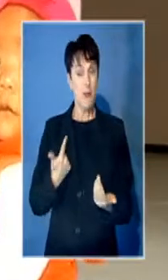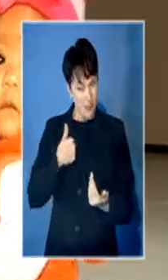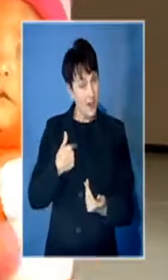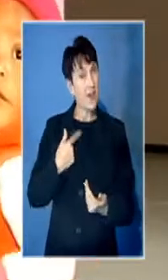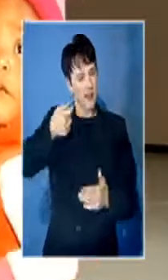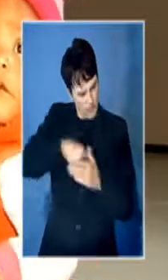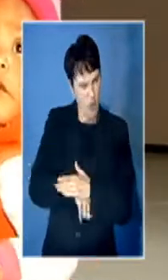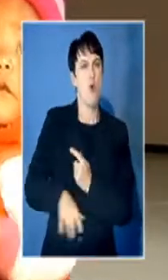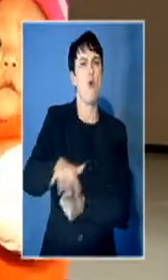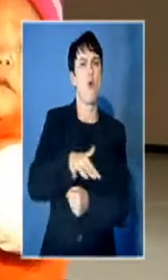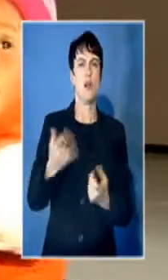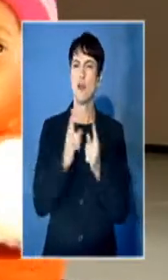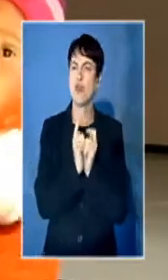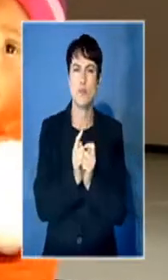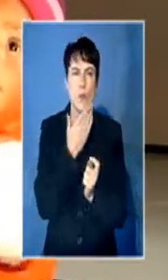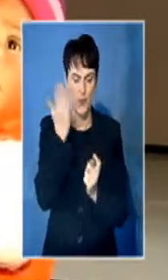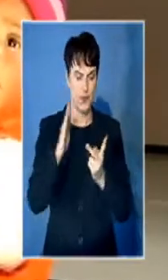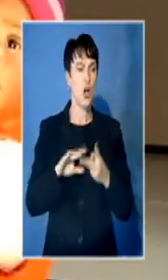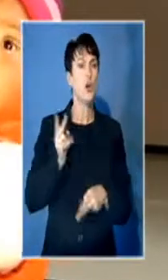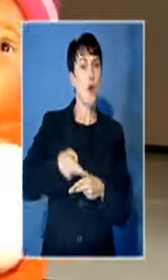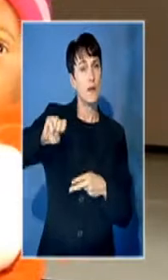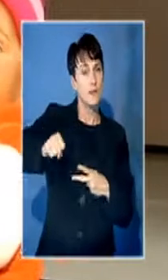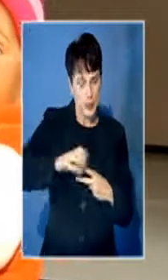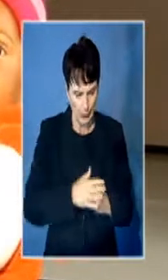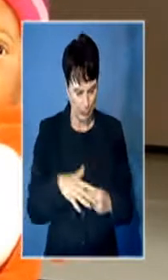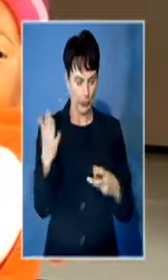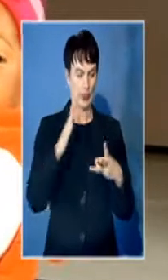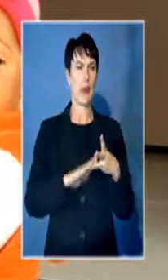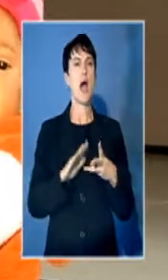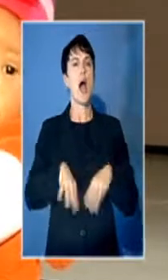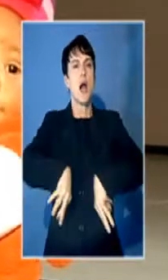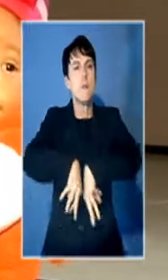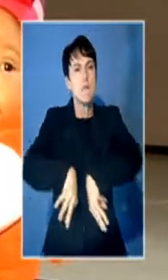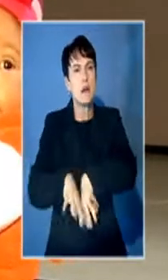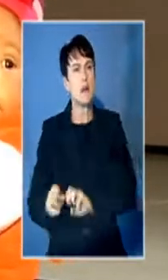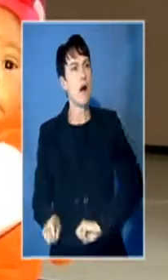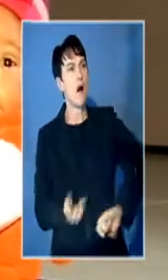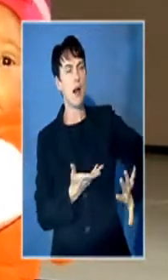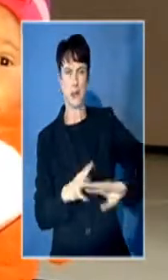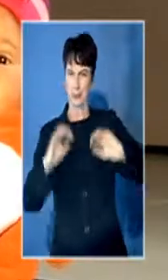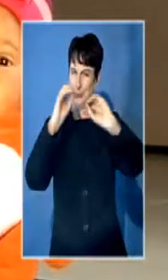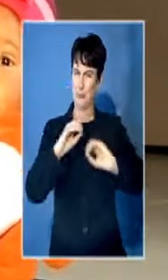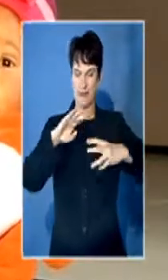no transport, sanitation or rubbish removal. We just want better treatment.